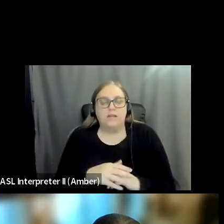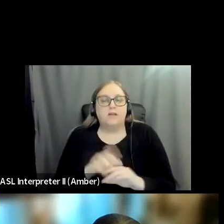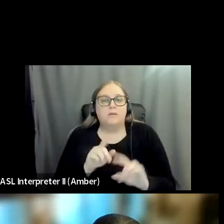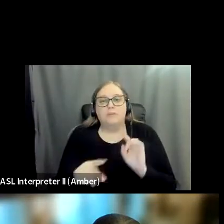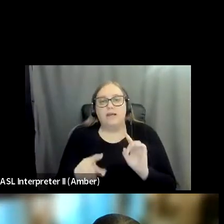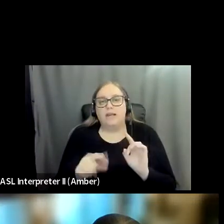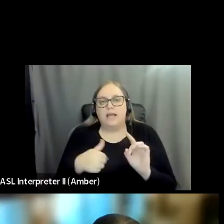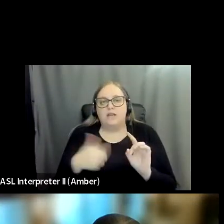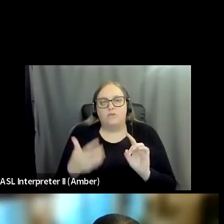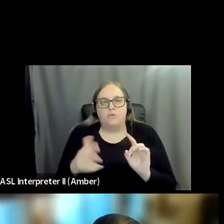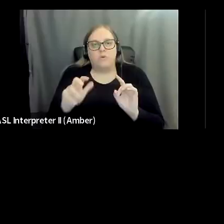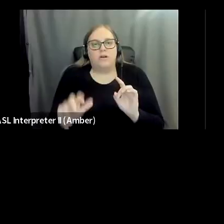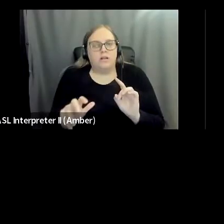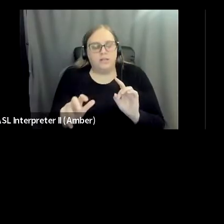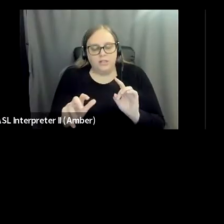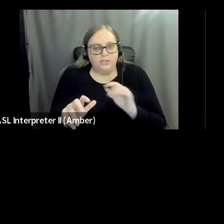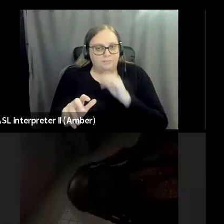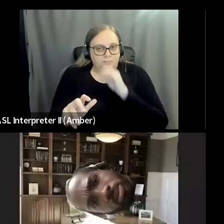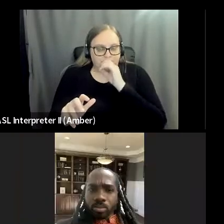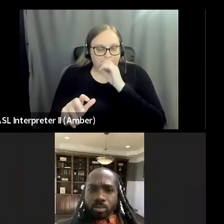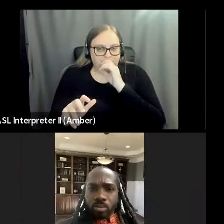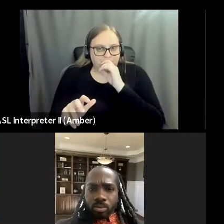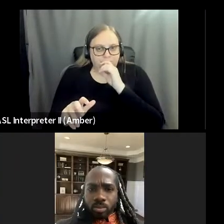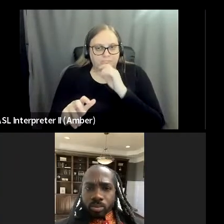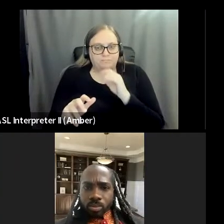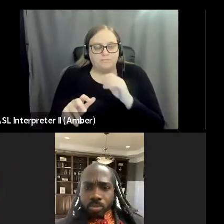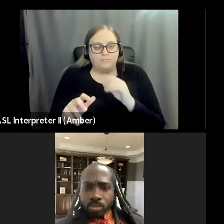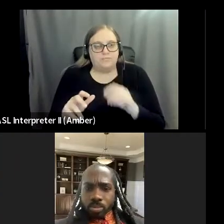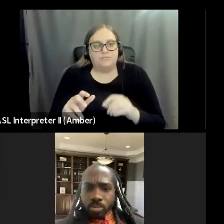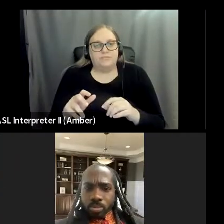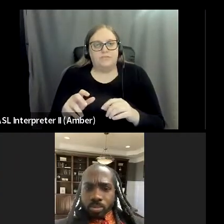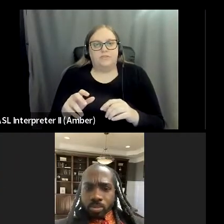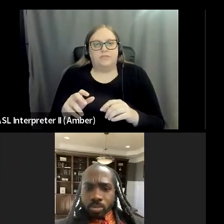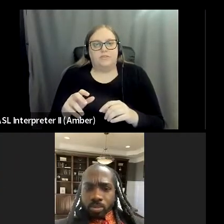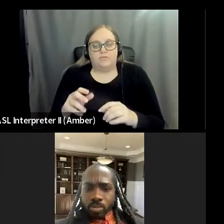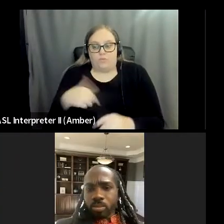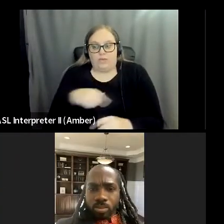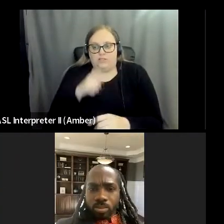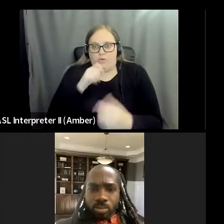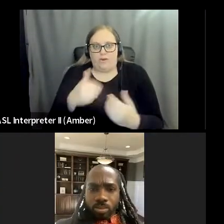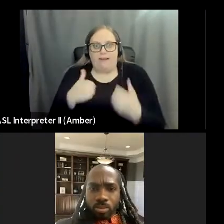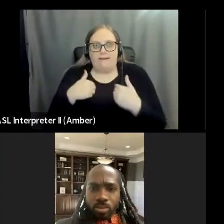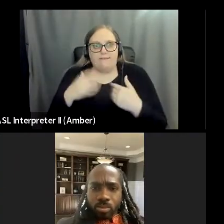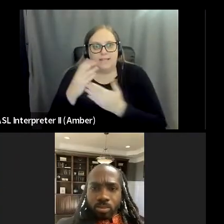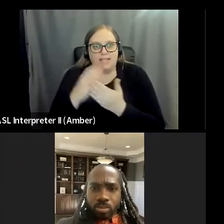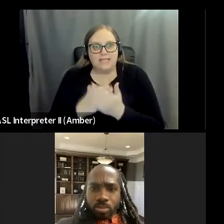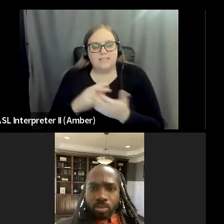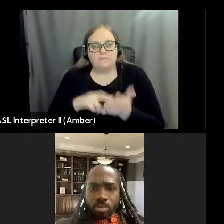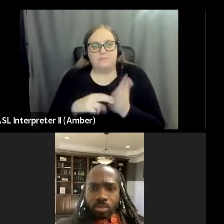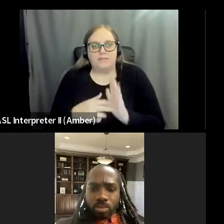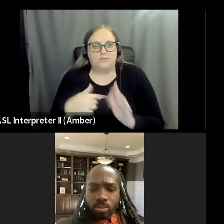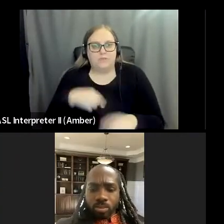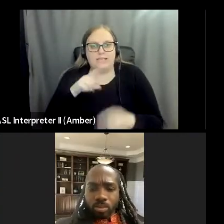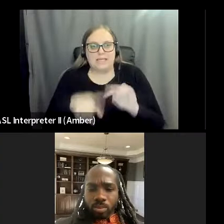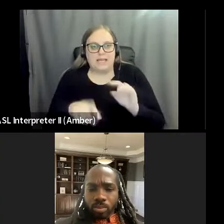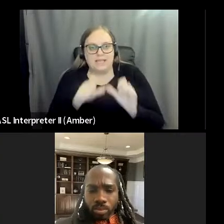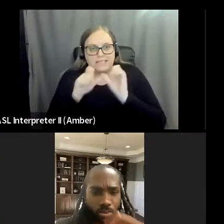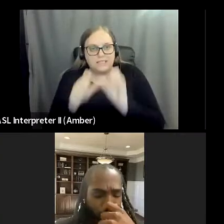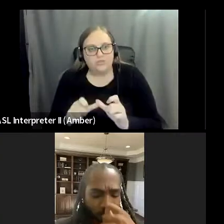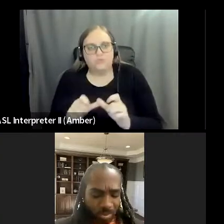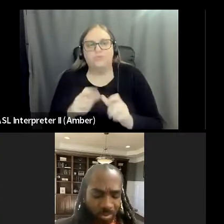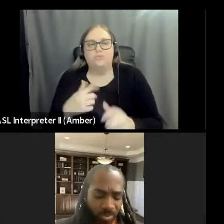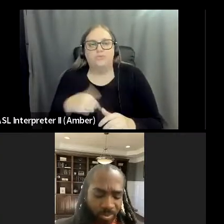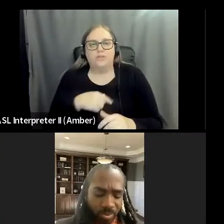don't want the fact that we don't yet have that full list to inhibit our ability of moving forward. And we will see